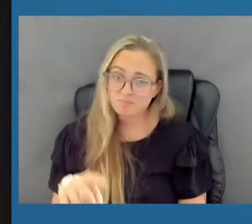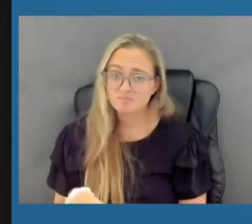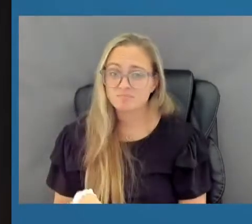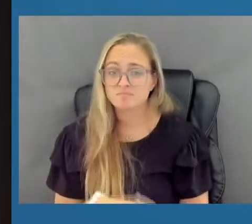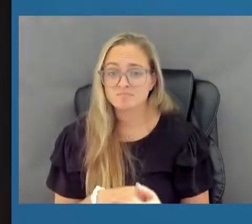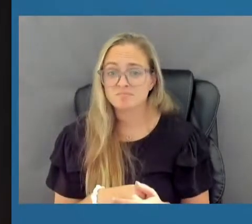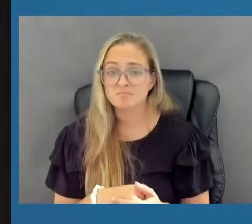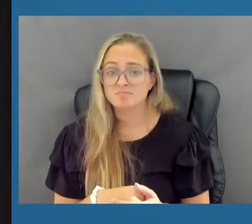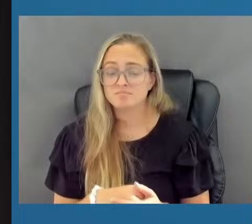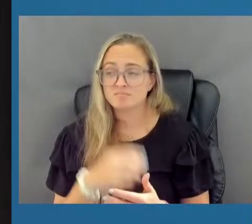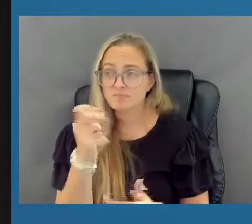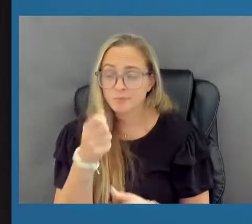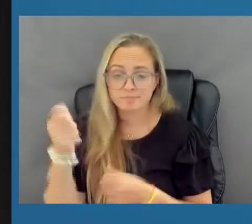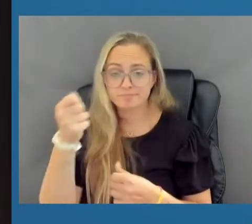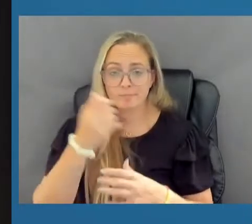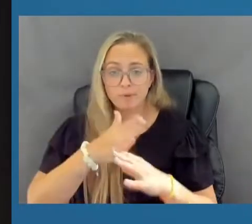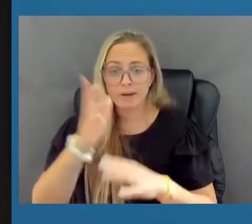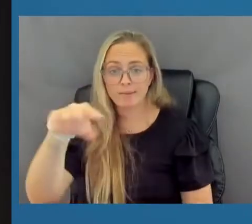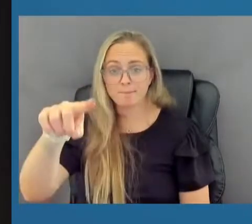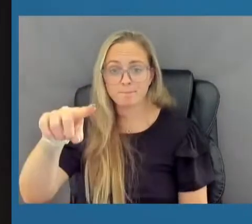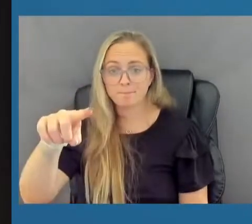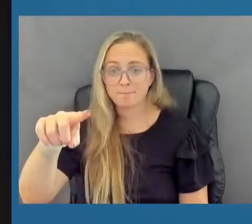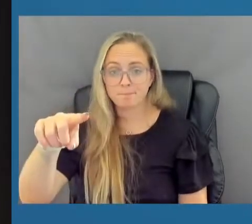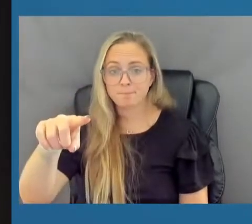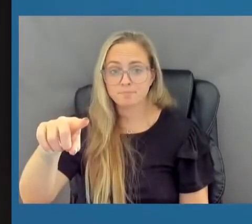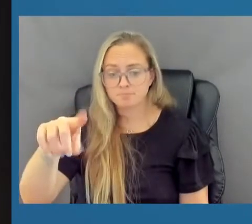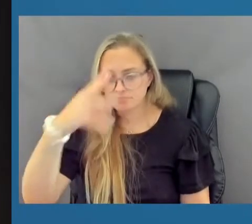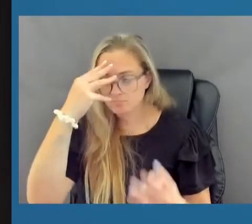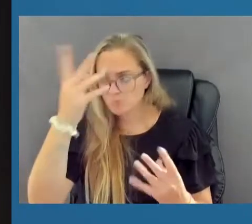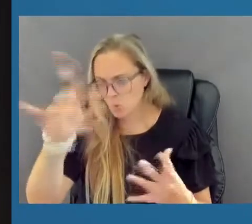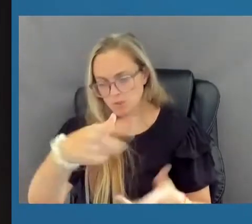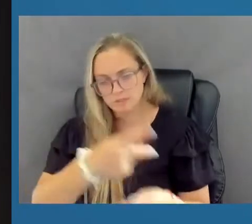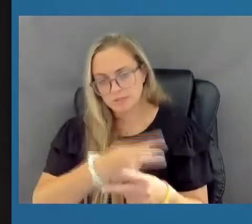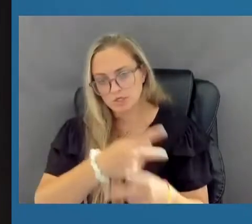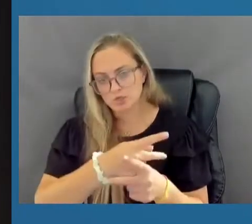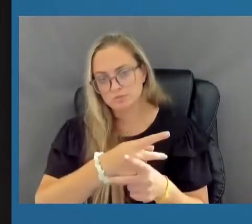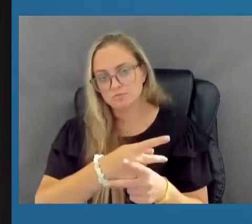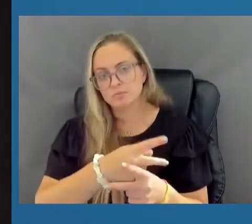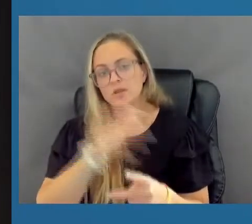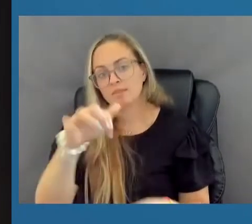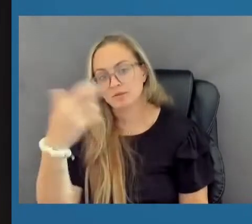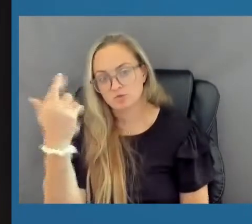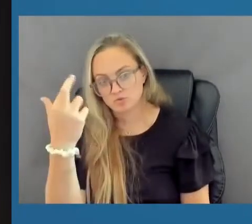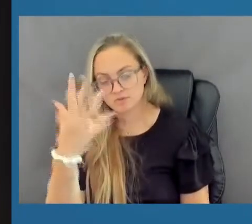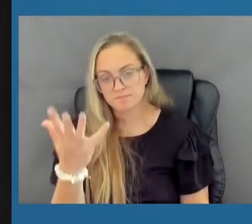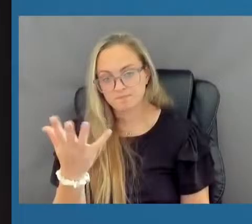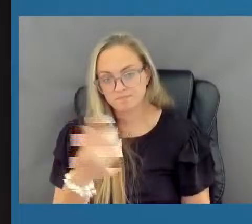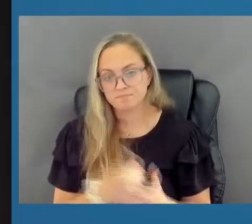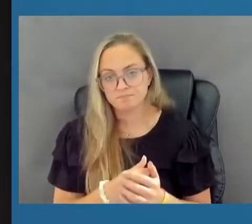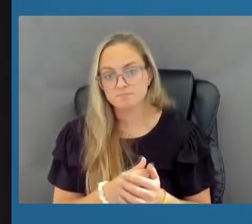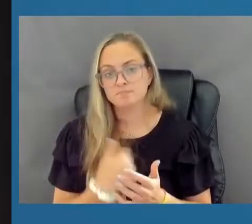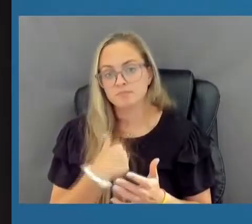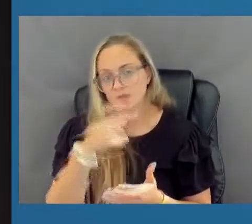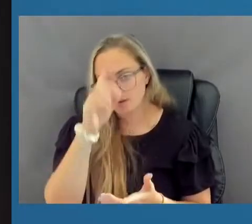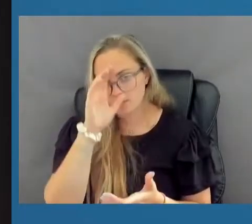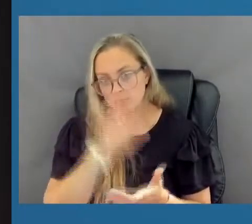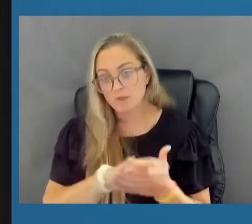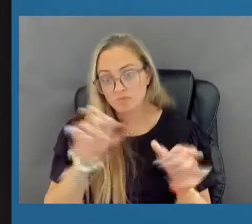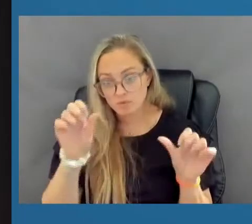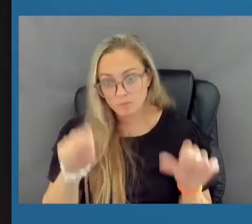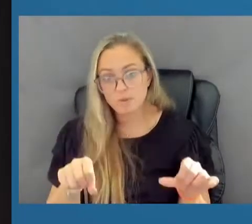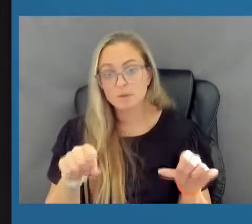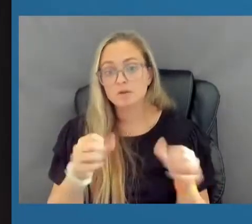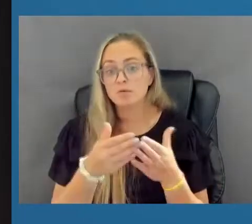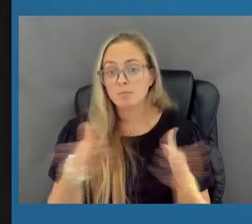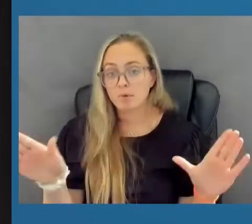back up and let them know we'll take care of them. And that's why I believe in the nobility of public service,